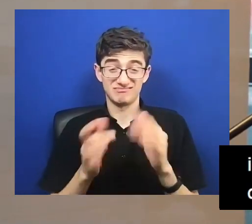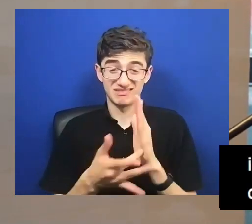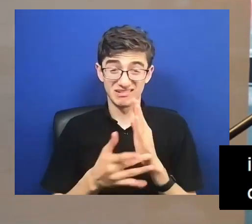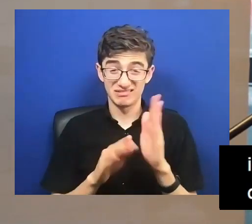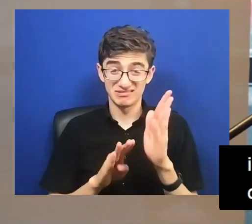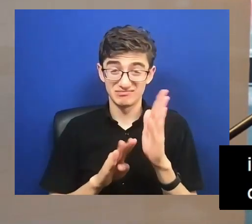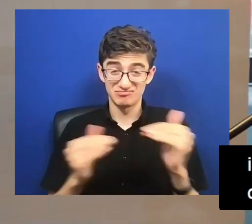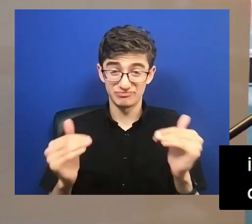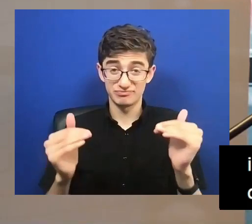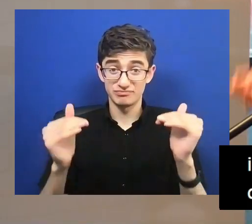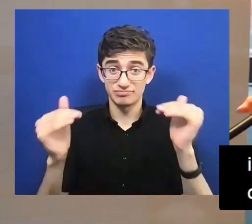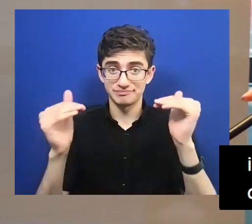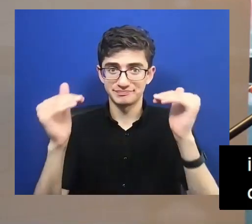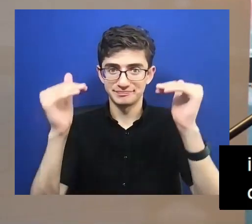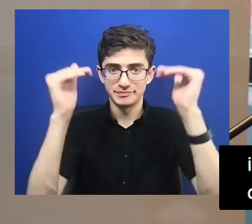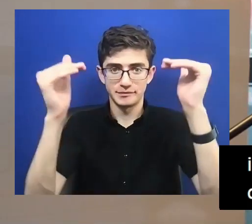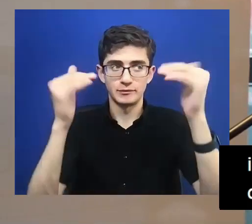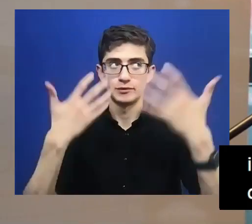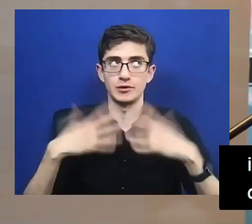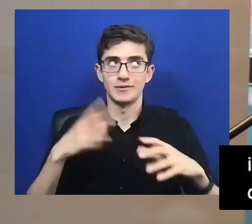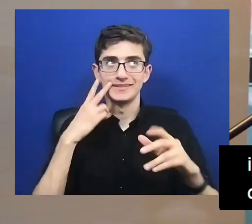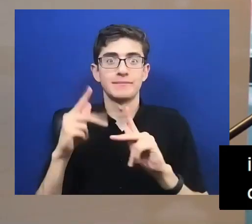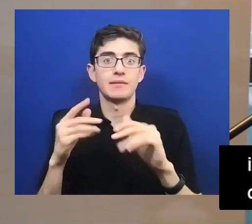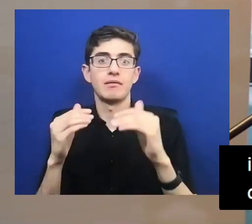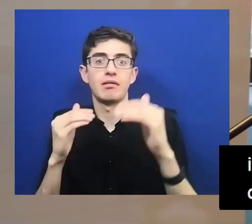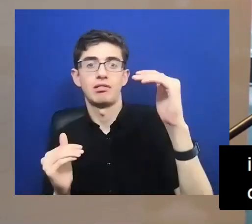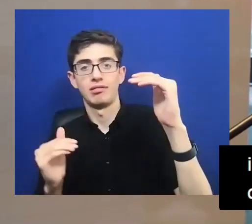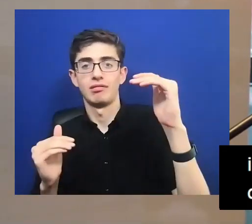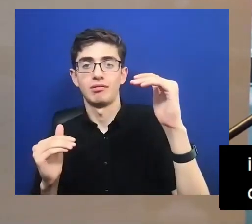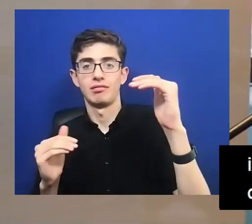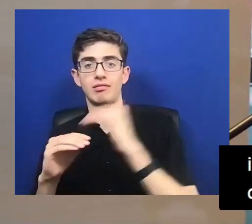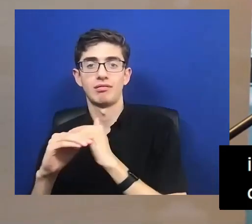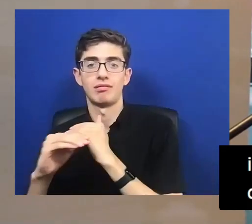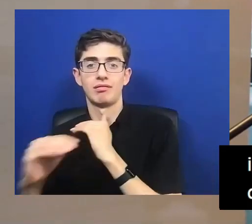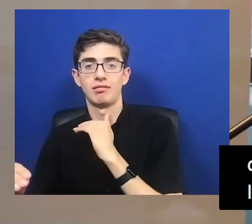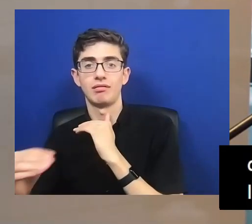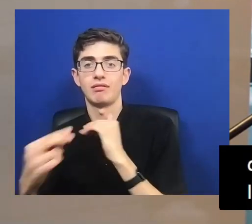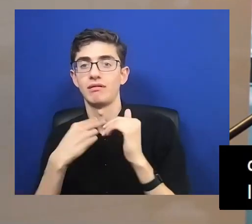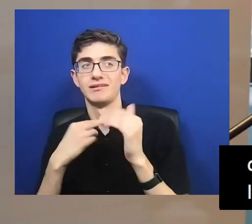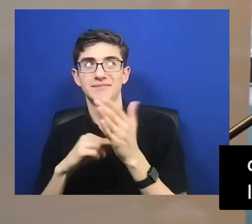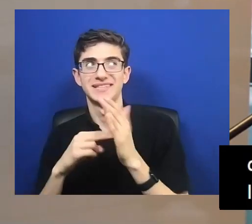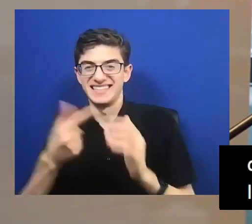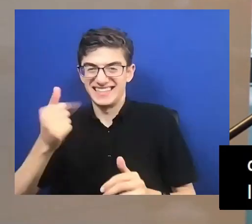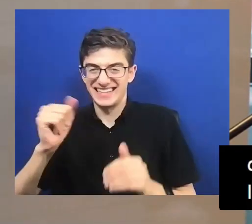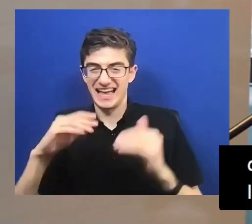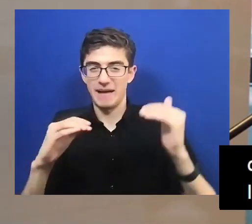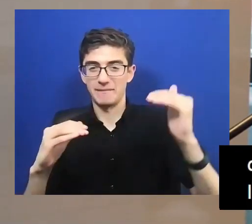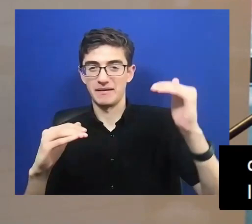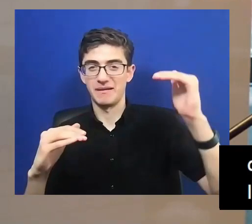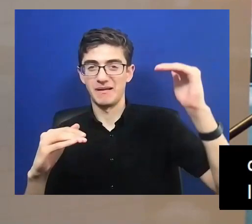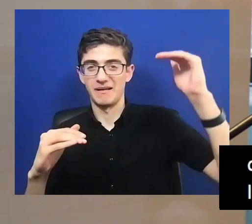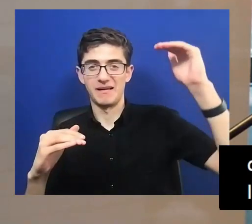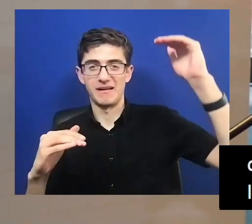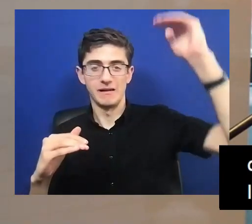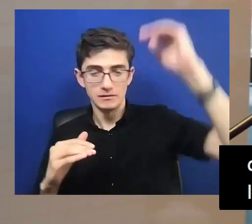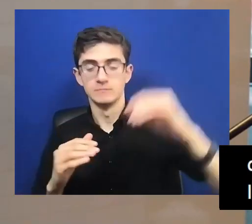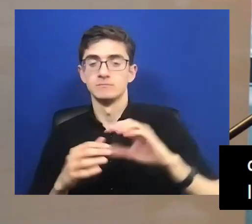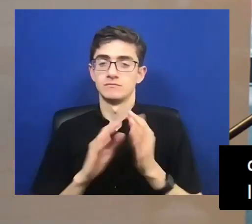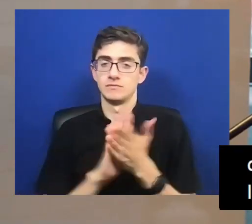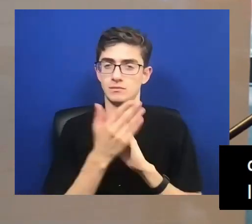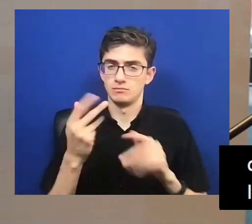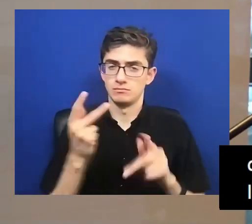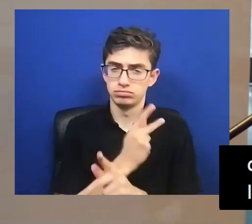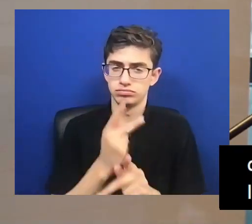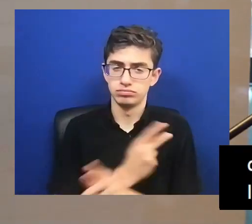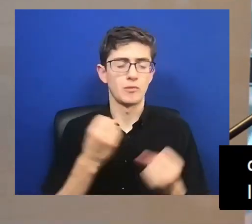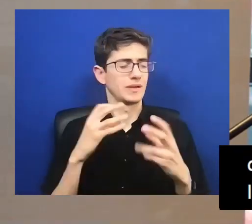to see that gap expand. And so a lot of folks organized unions, you know, nonprofits, community-based organizations, and we